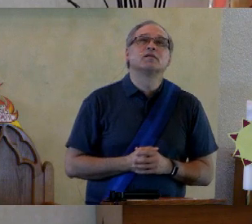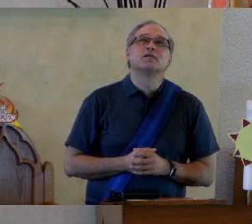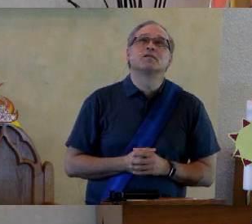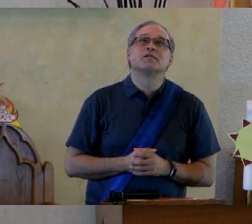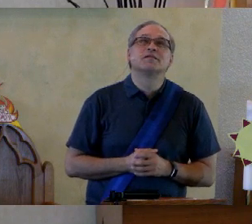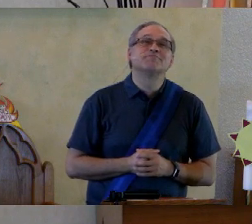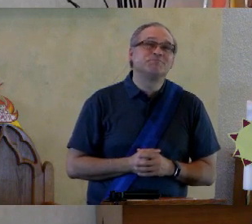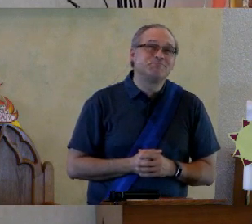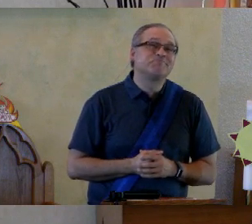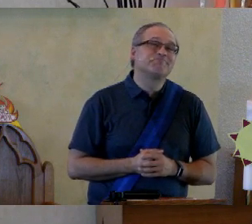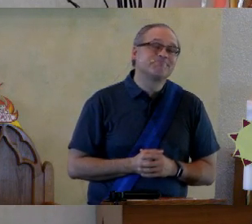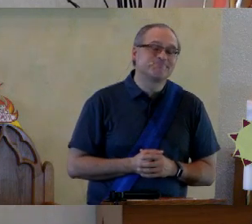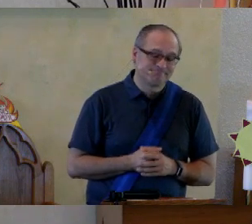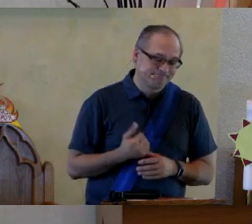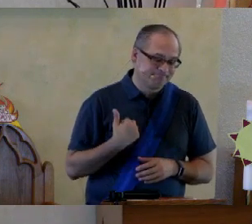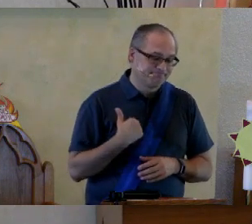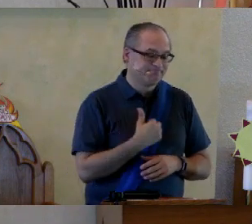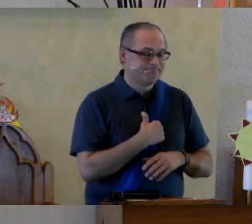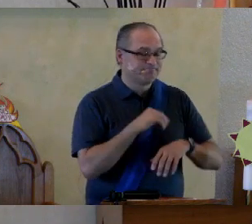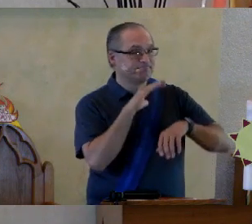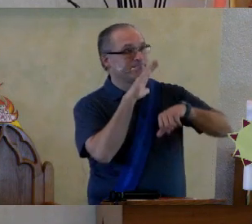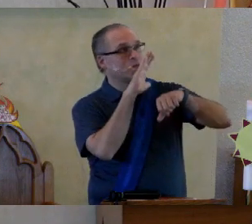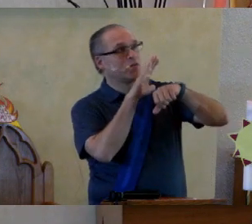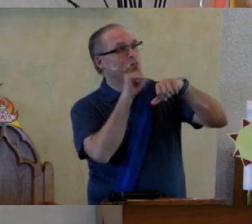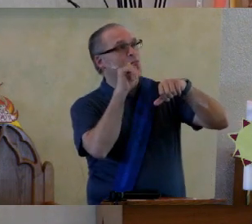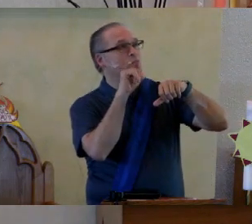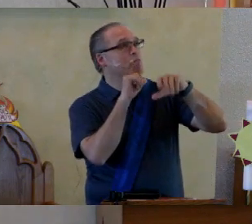we called upon you.